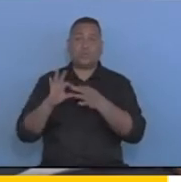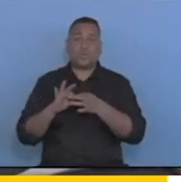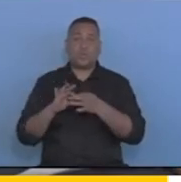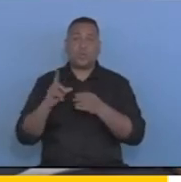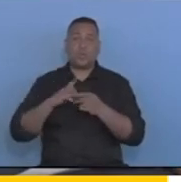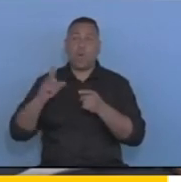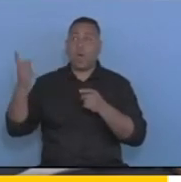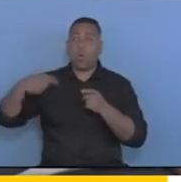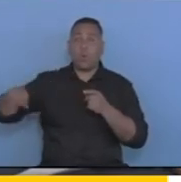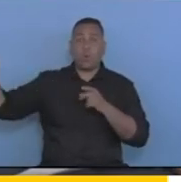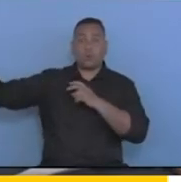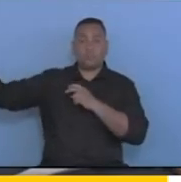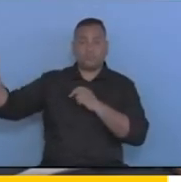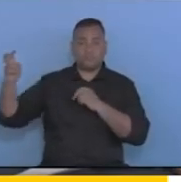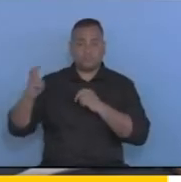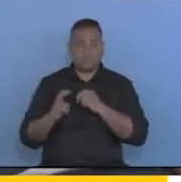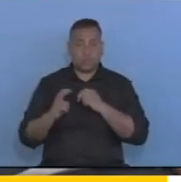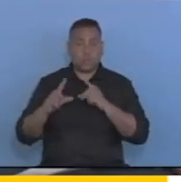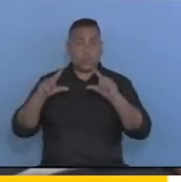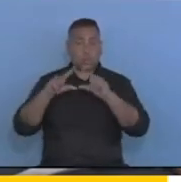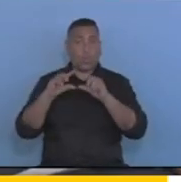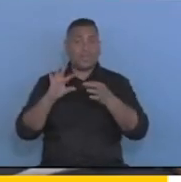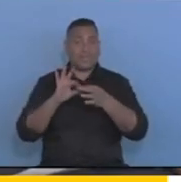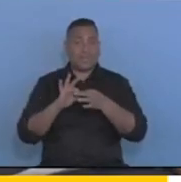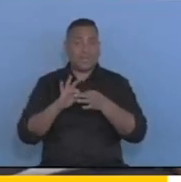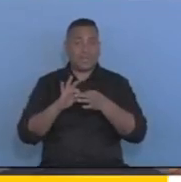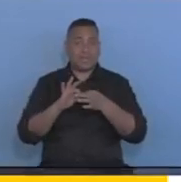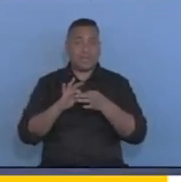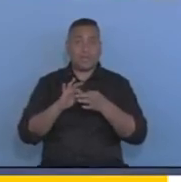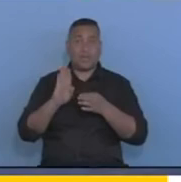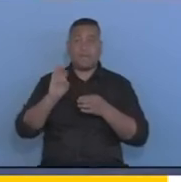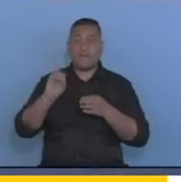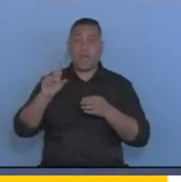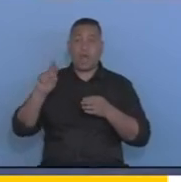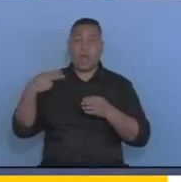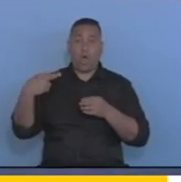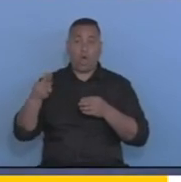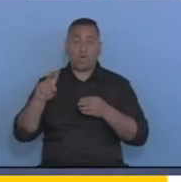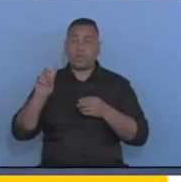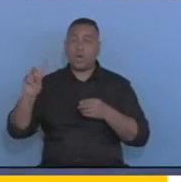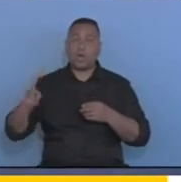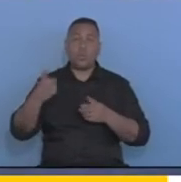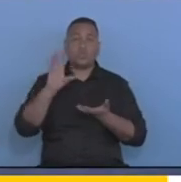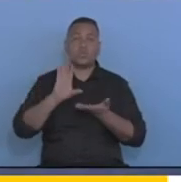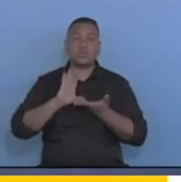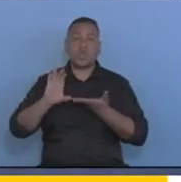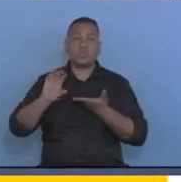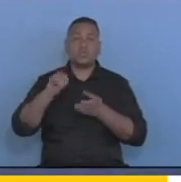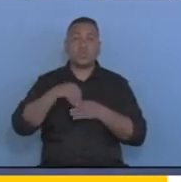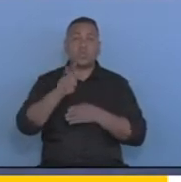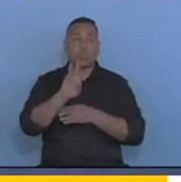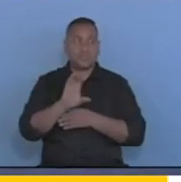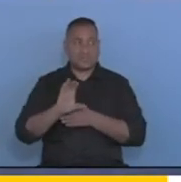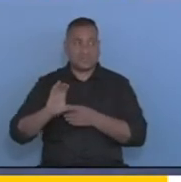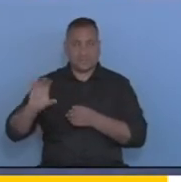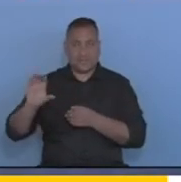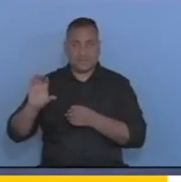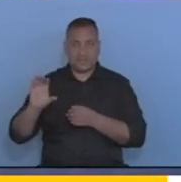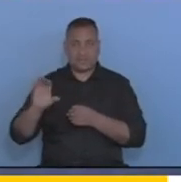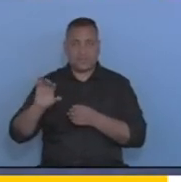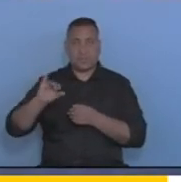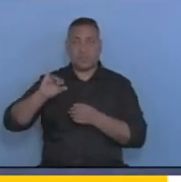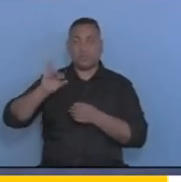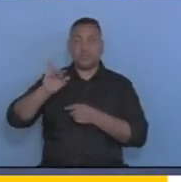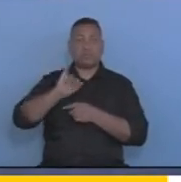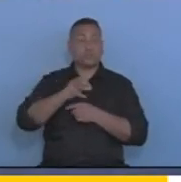Northlink Belhar is the only college in the Western Cape that is accredited to do joinery trade tests. Oh, wow, well done. Oh, wow.